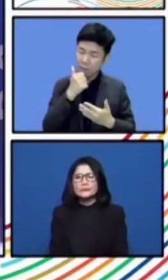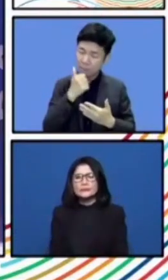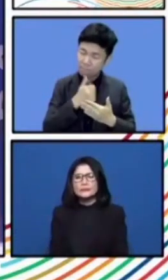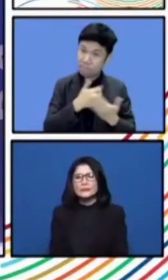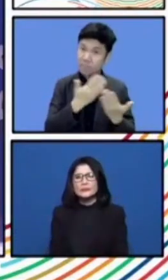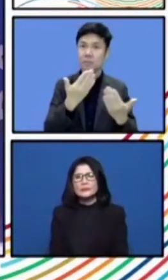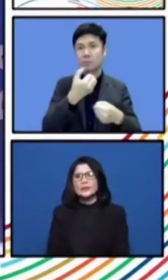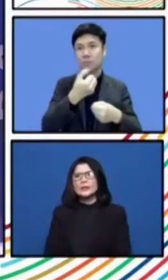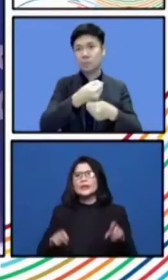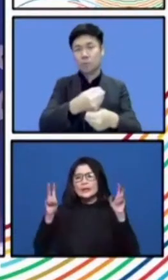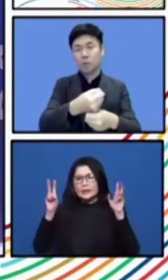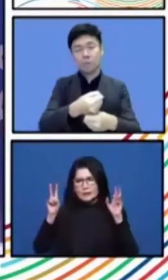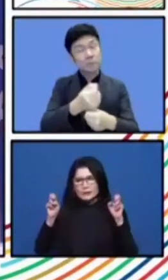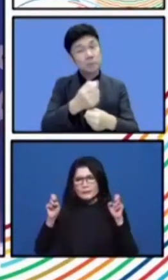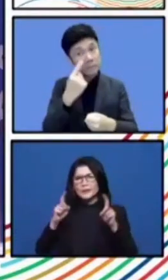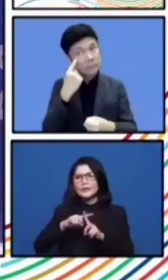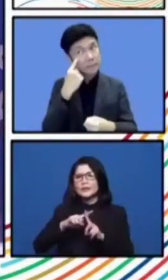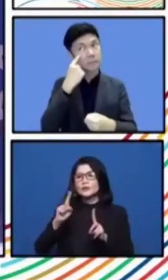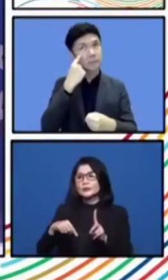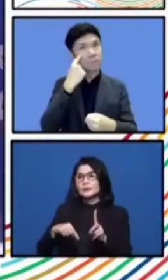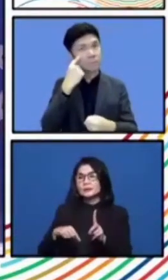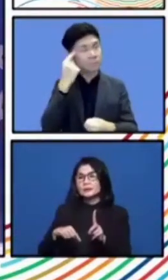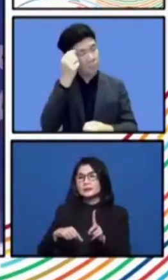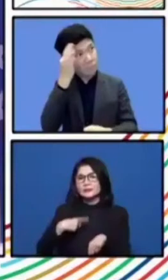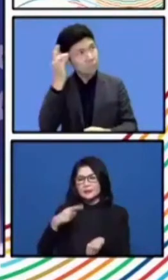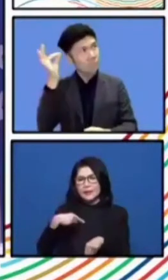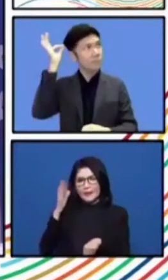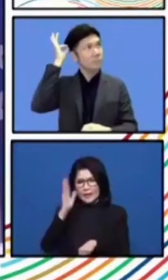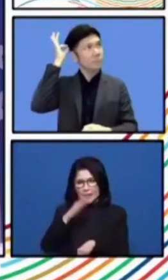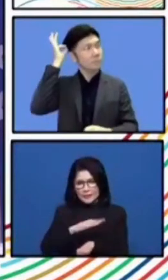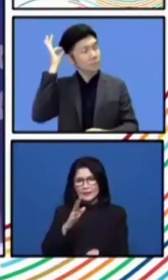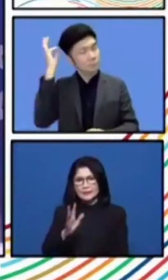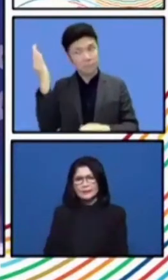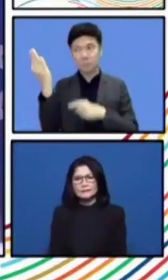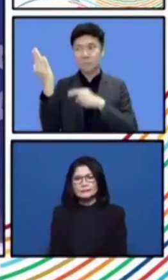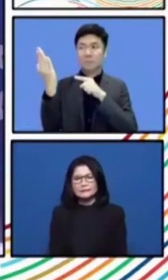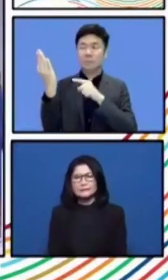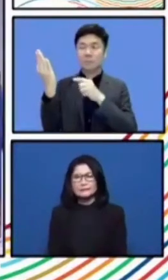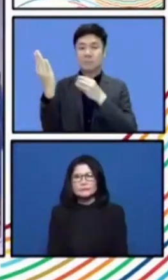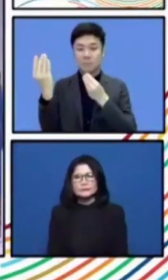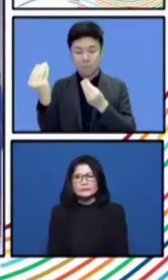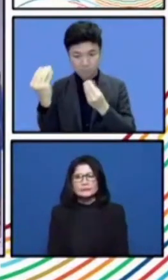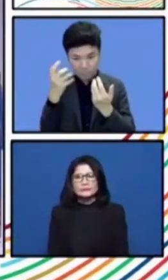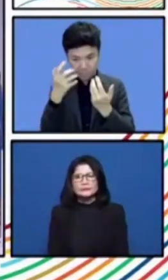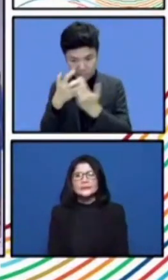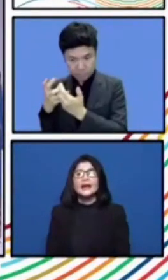what is your responsibility so thank you very much for sharing this experience